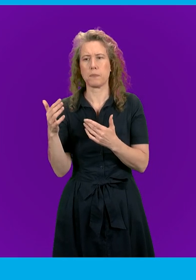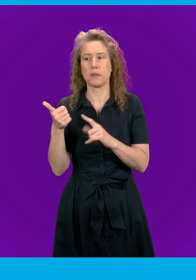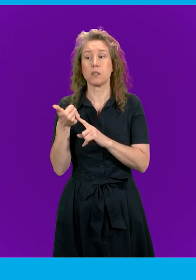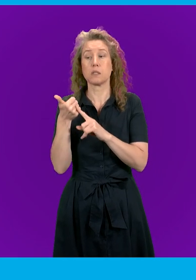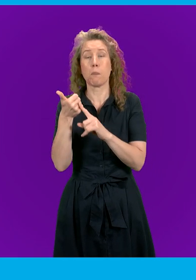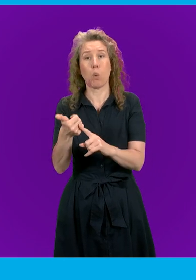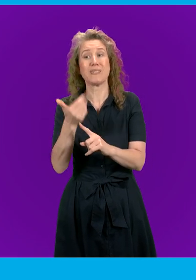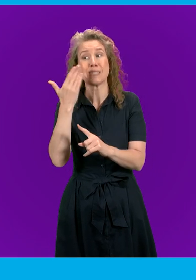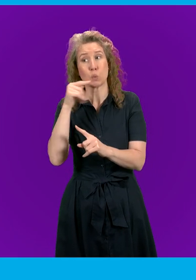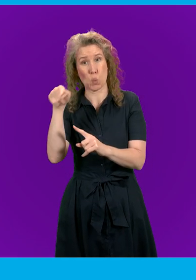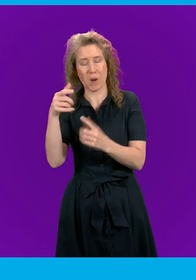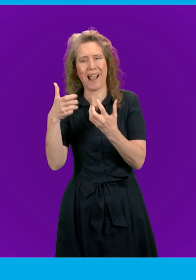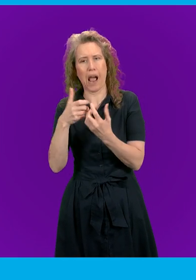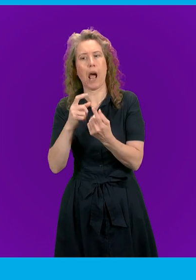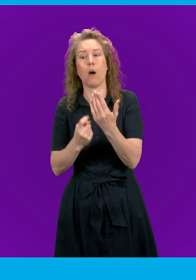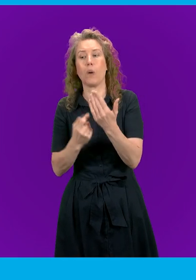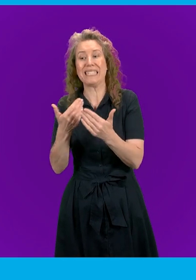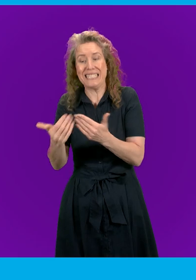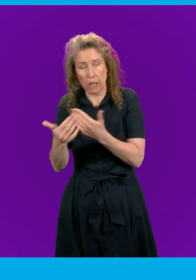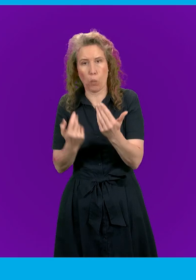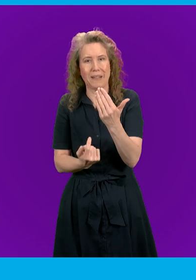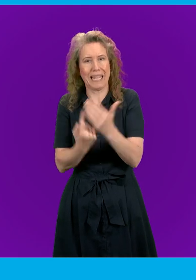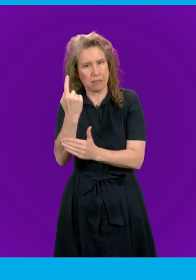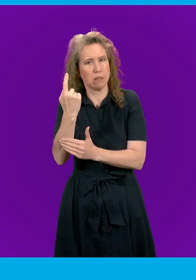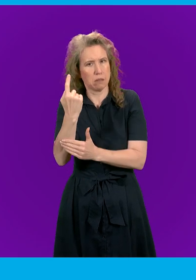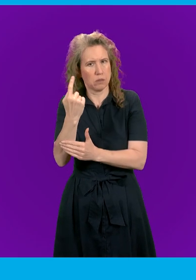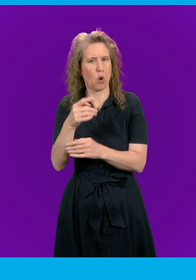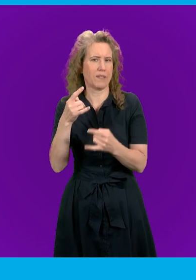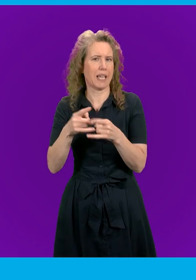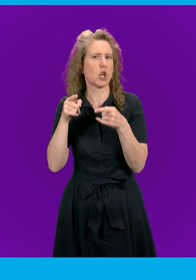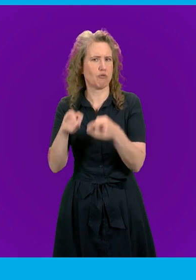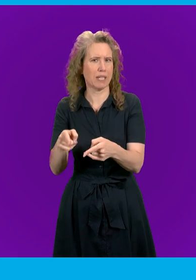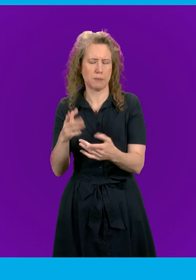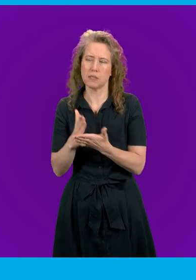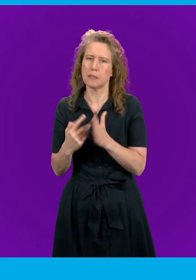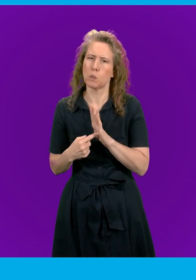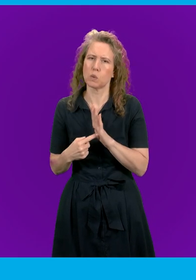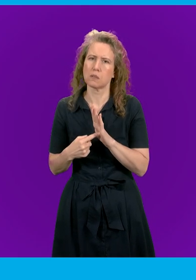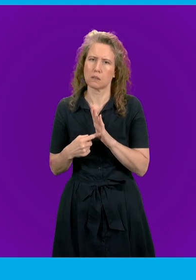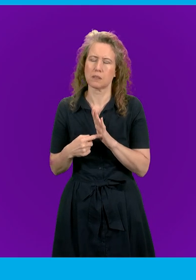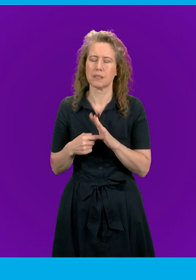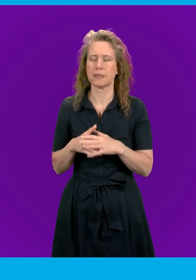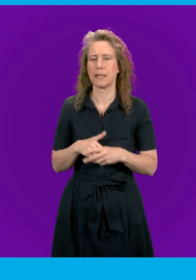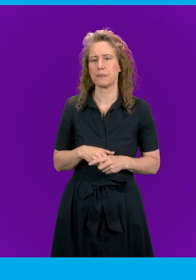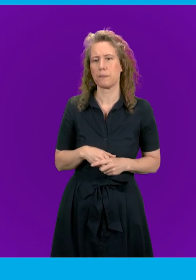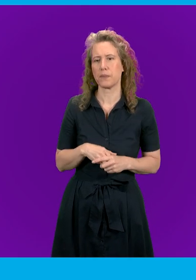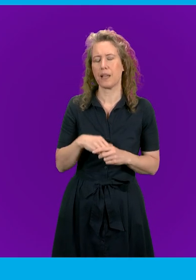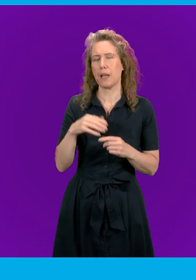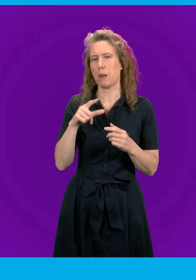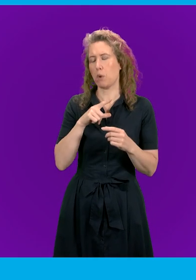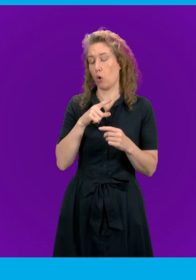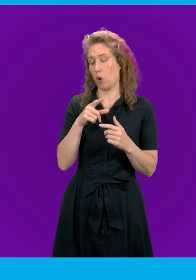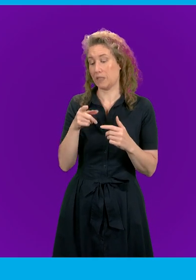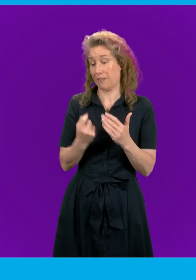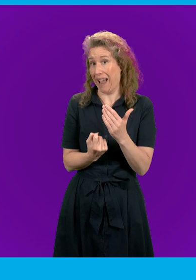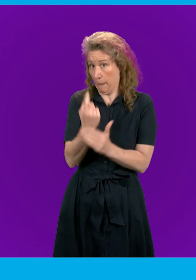supporting schools and how they respond to incidents of sexual harassment is really important, because I think that's how those incidents